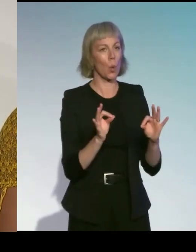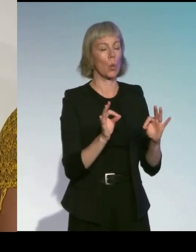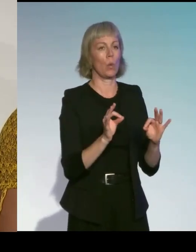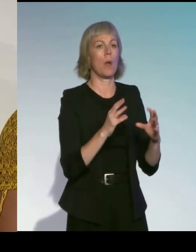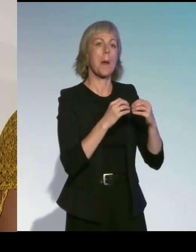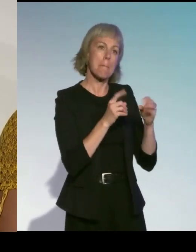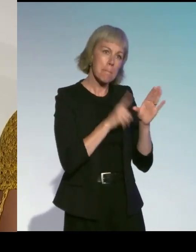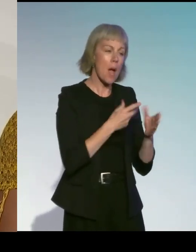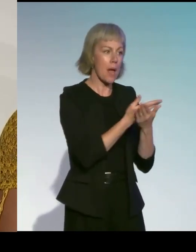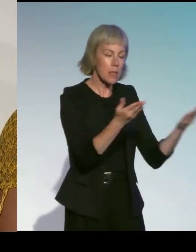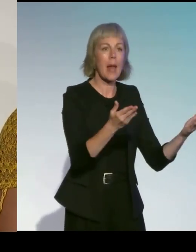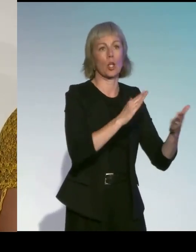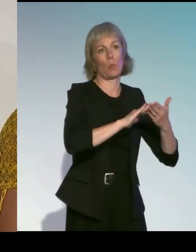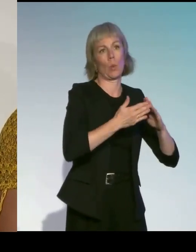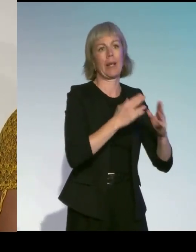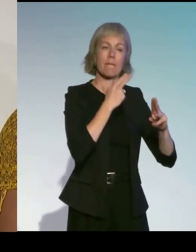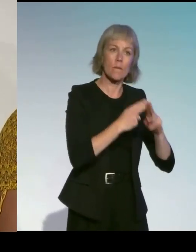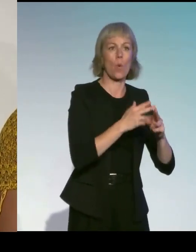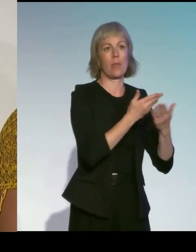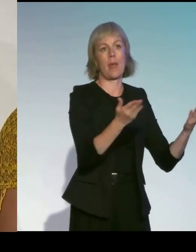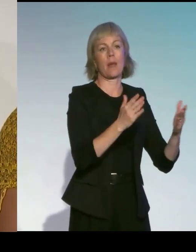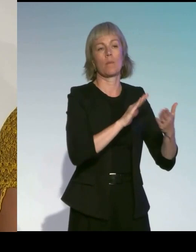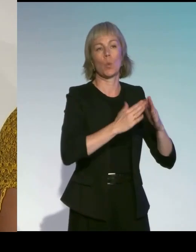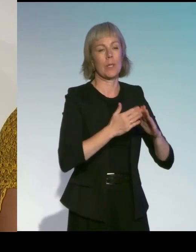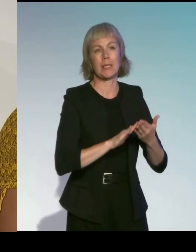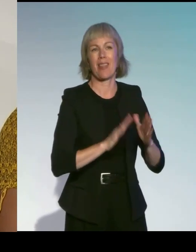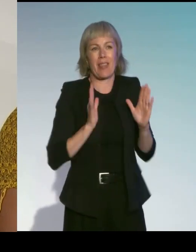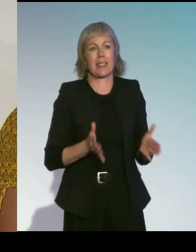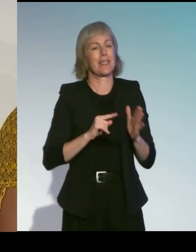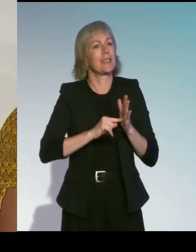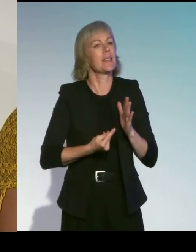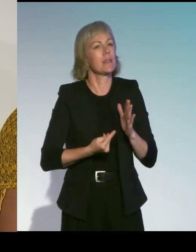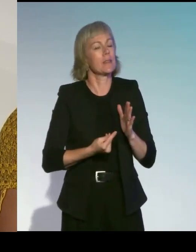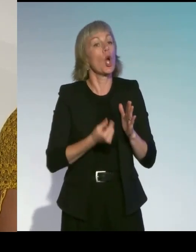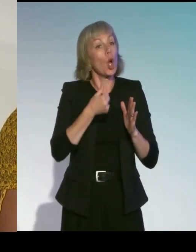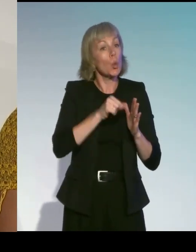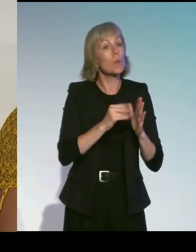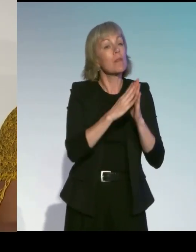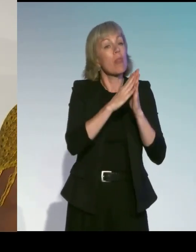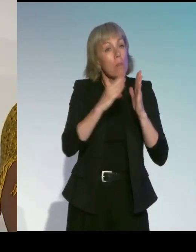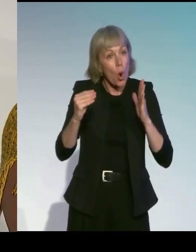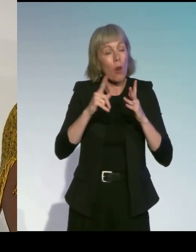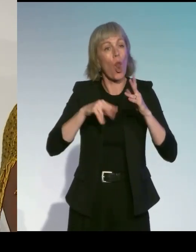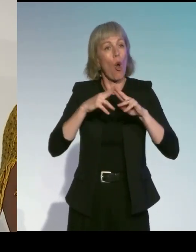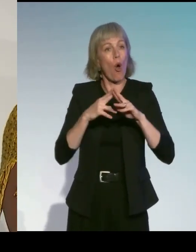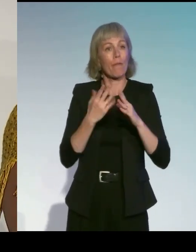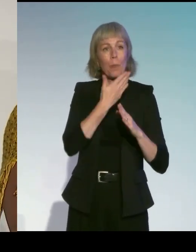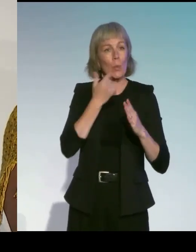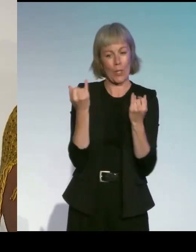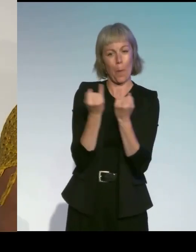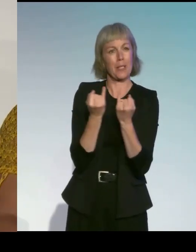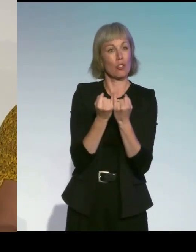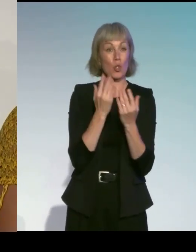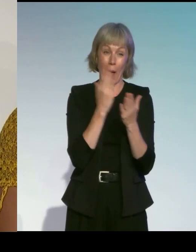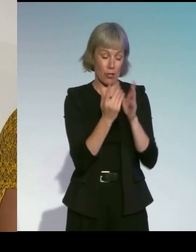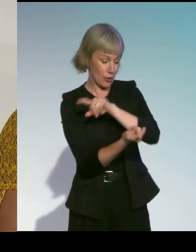them. It uses that model to change this whole